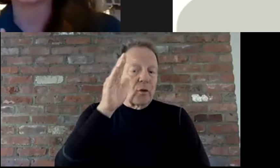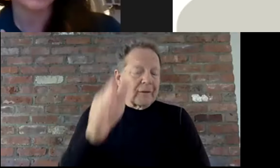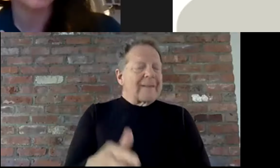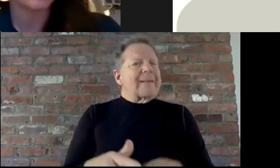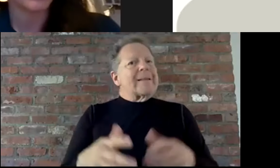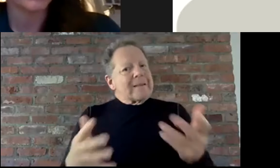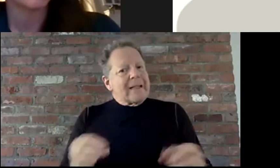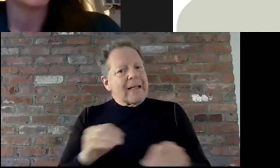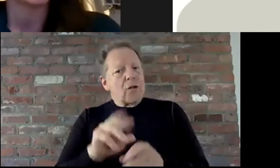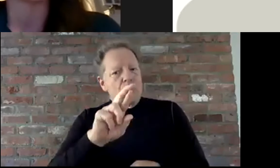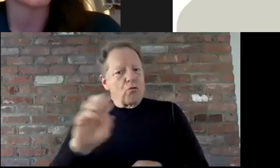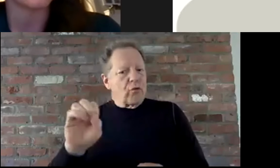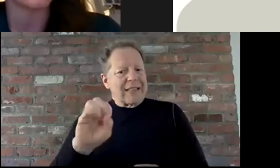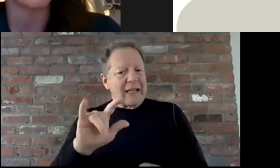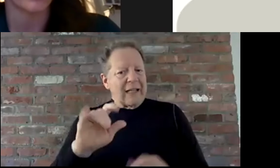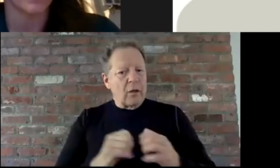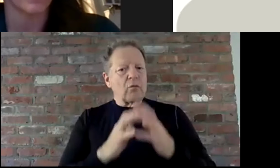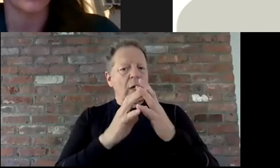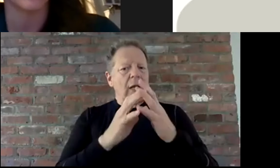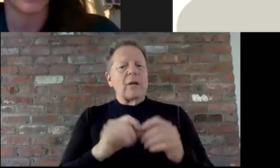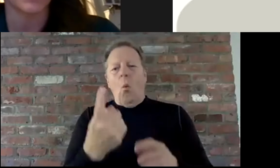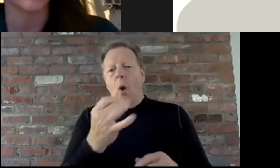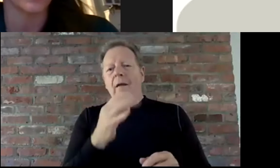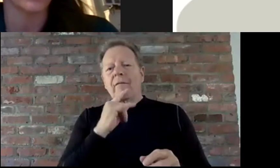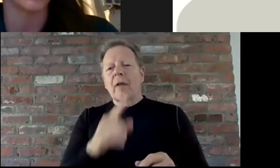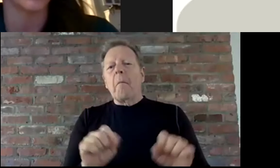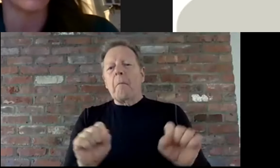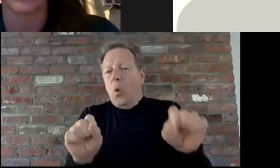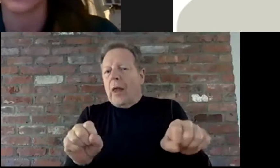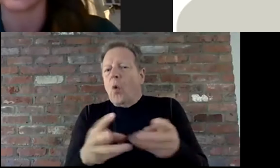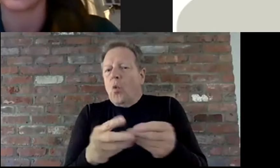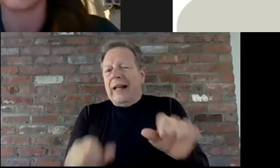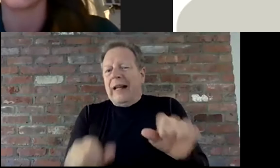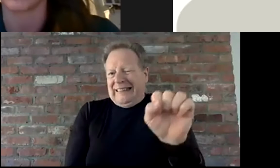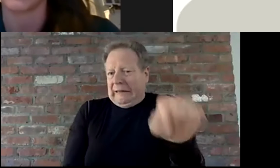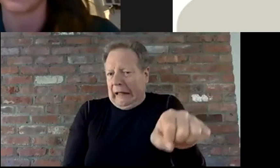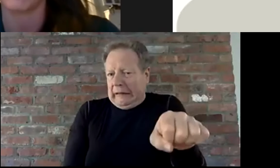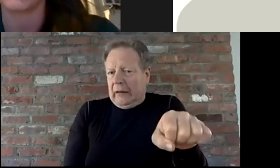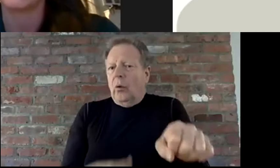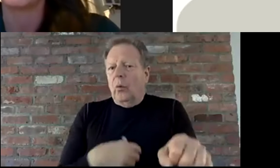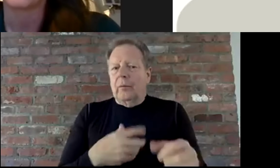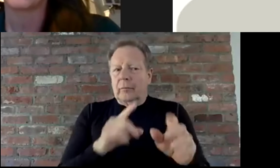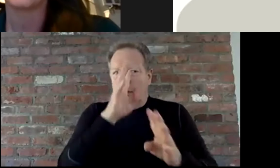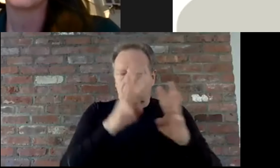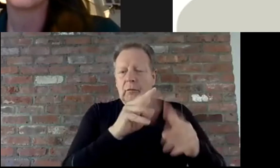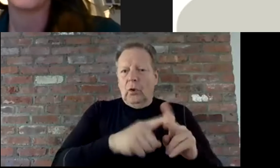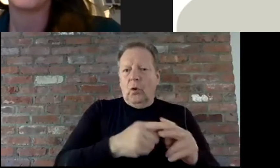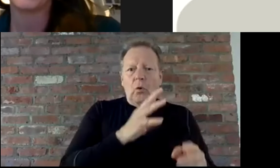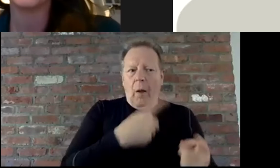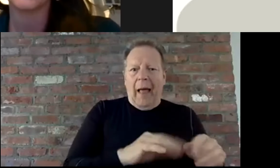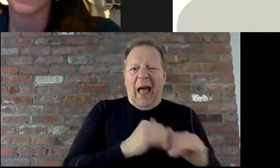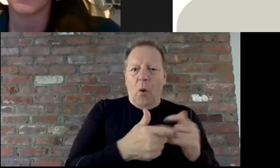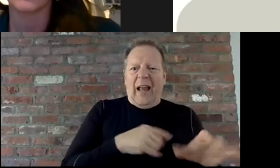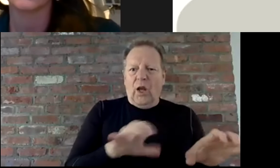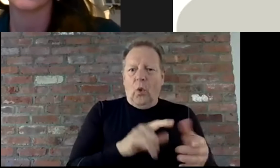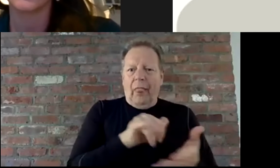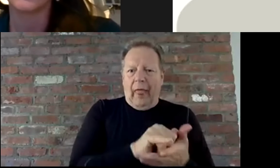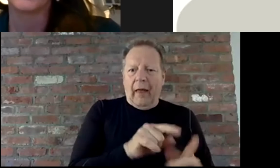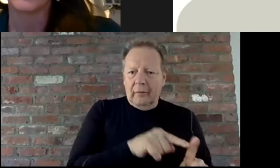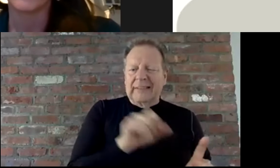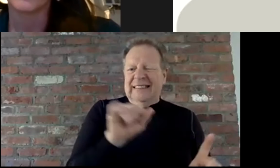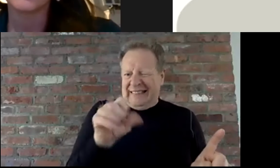in resilience building is, I think, one of the potential solution areas that have been coming up. And Melissa